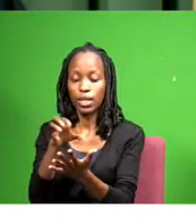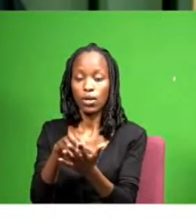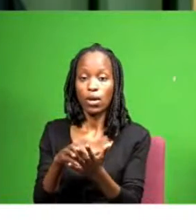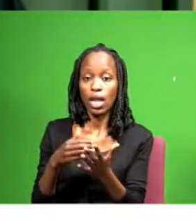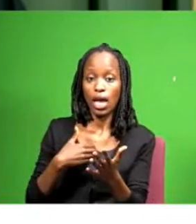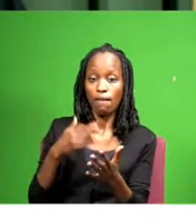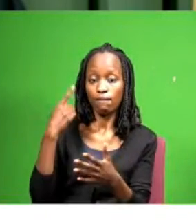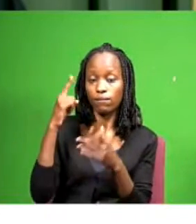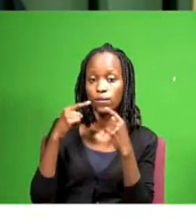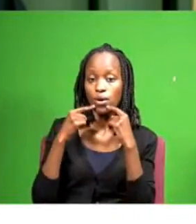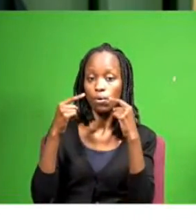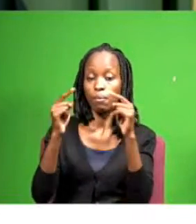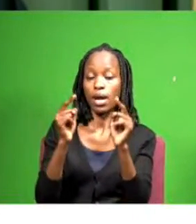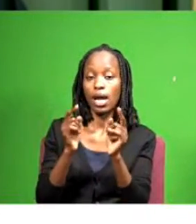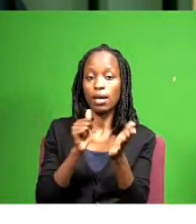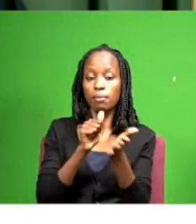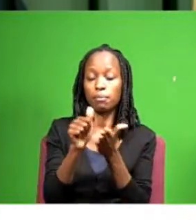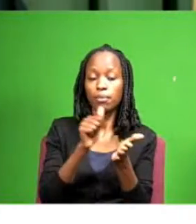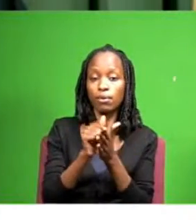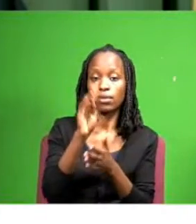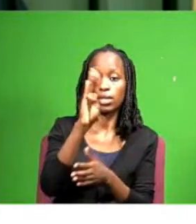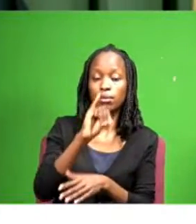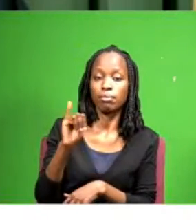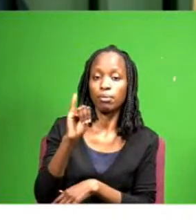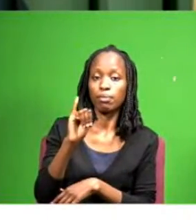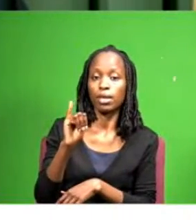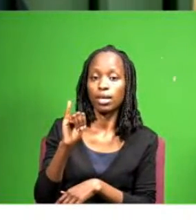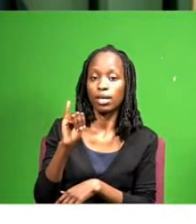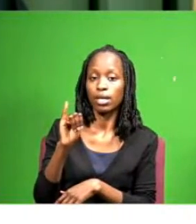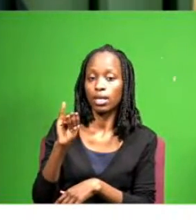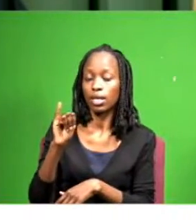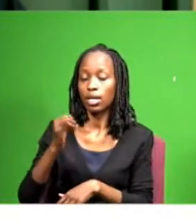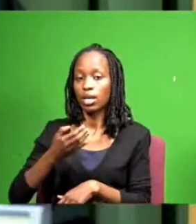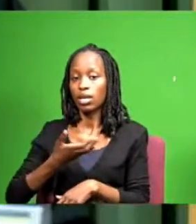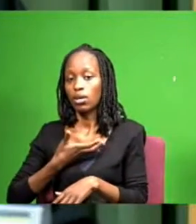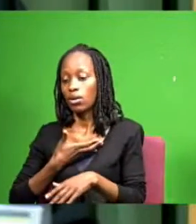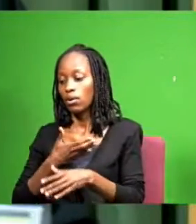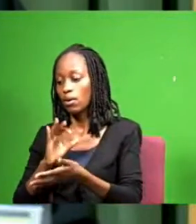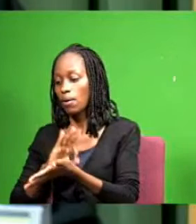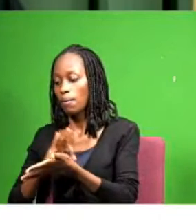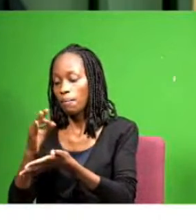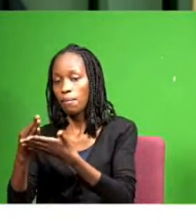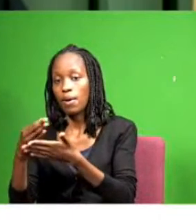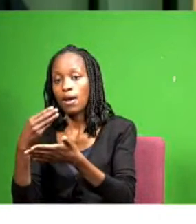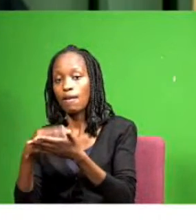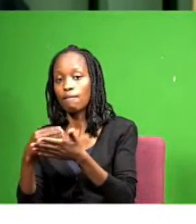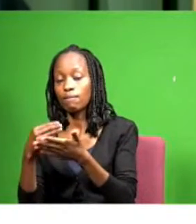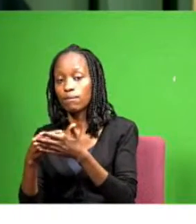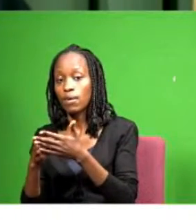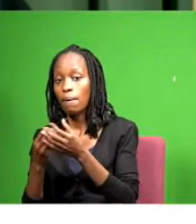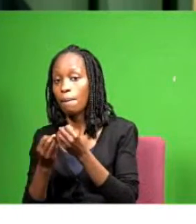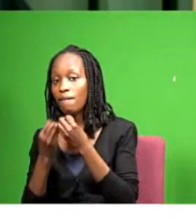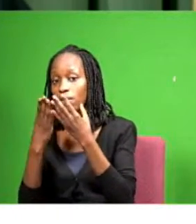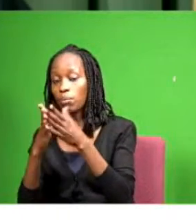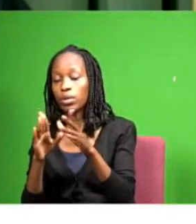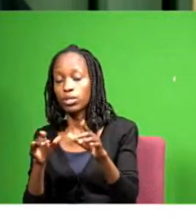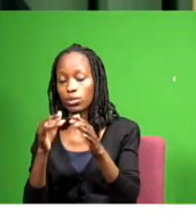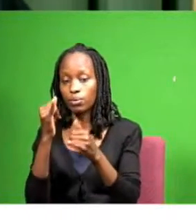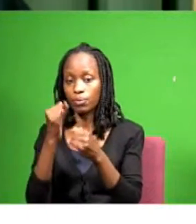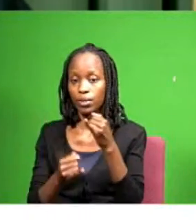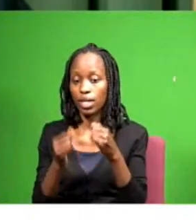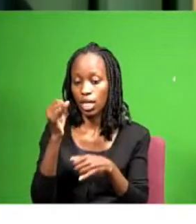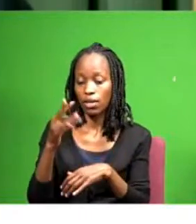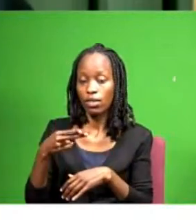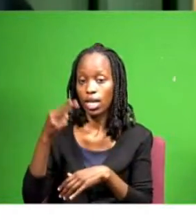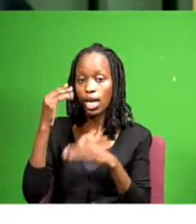disclosure and publication of the BBI Steering Committee's financial information. And lastly, whether the High